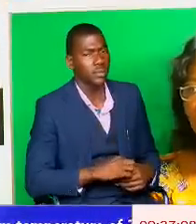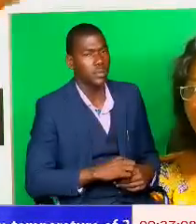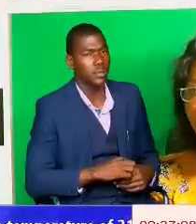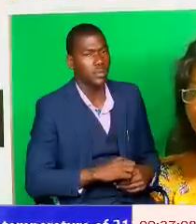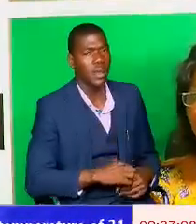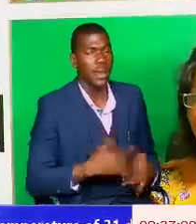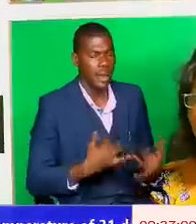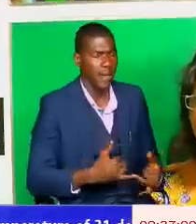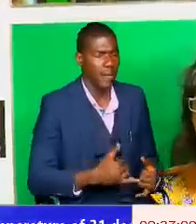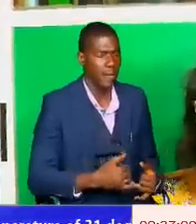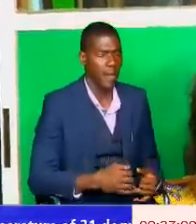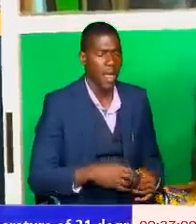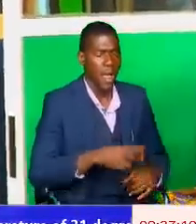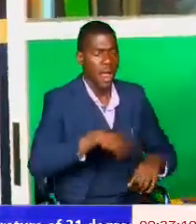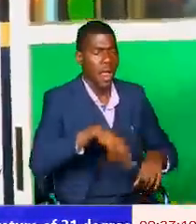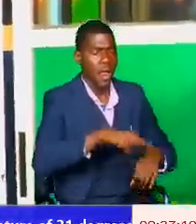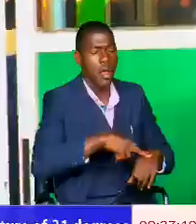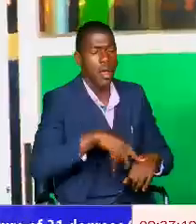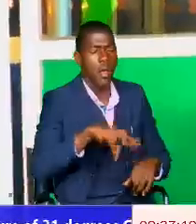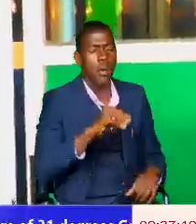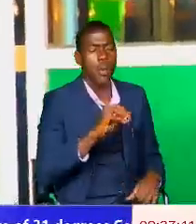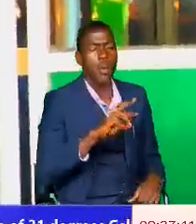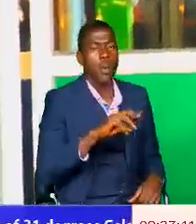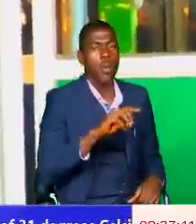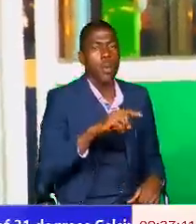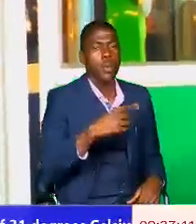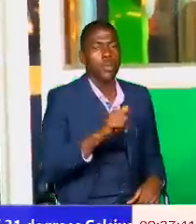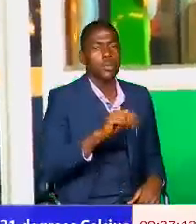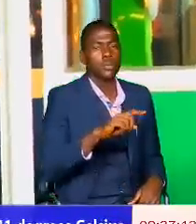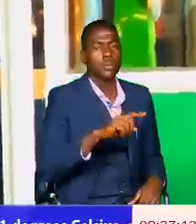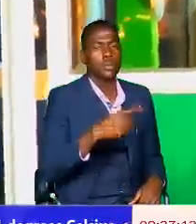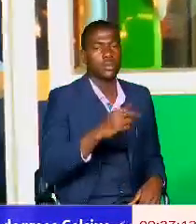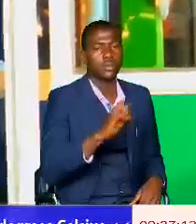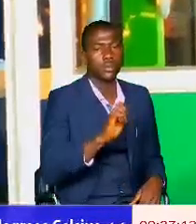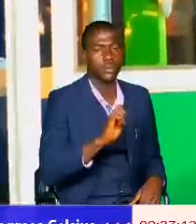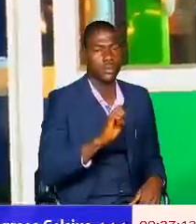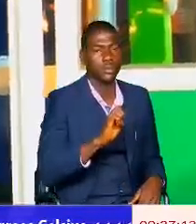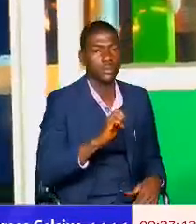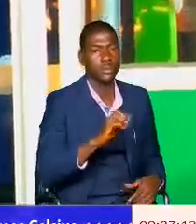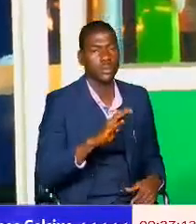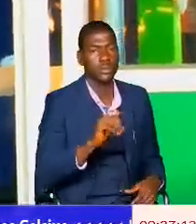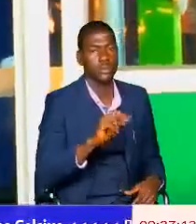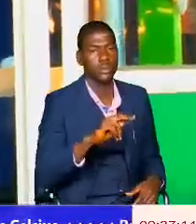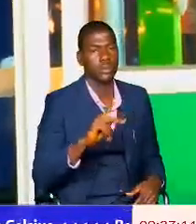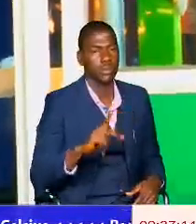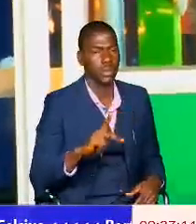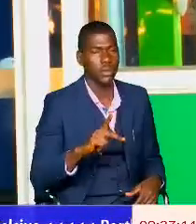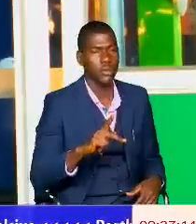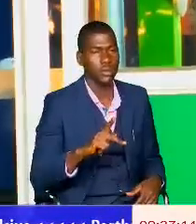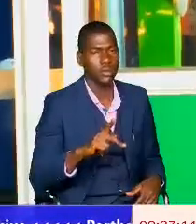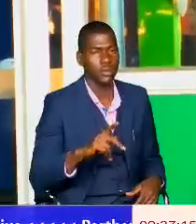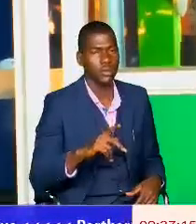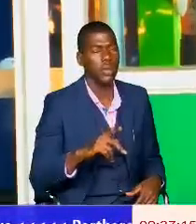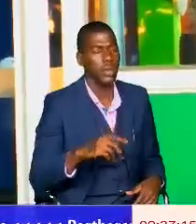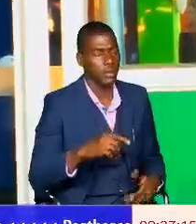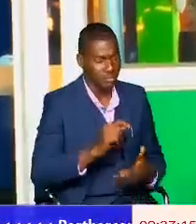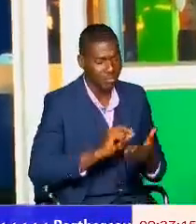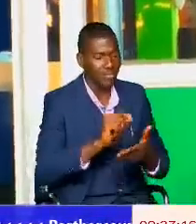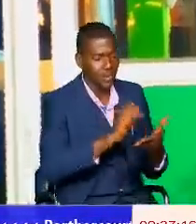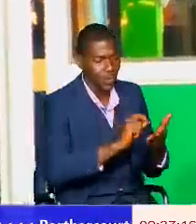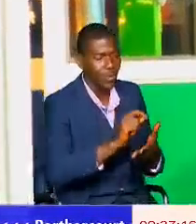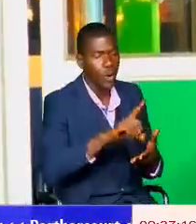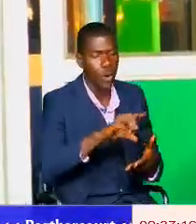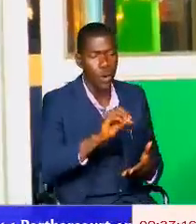the Federal Mortgage Bank approved a loan for National Hospital doctors. There are about 60 of them. We started